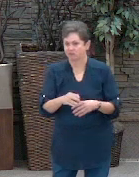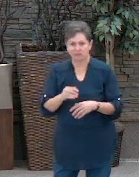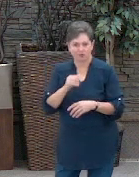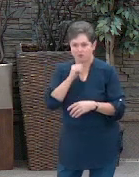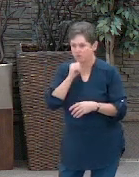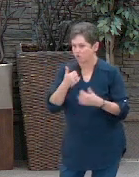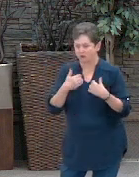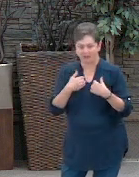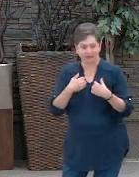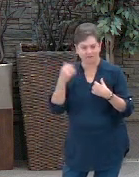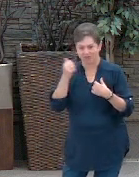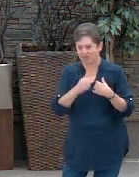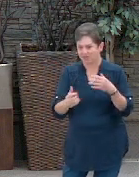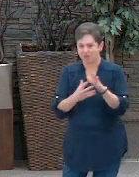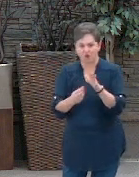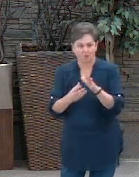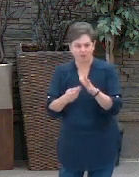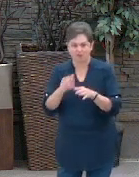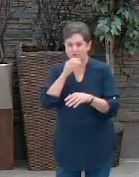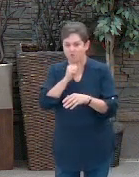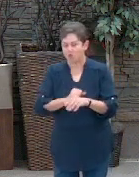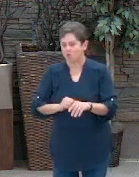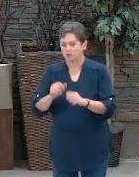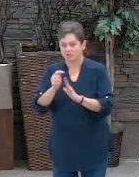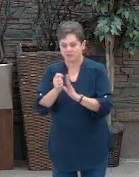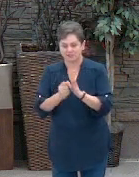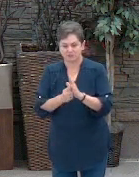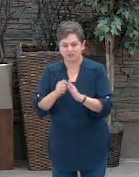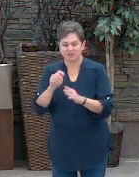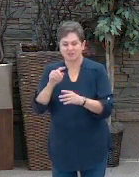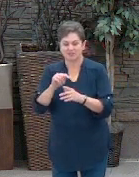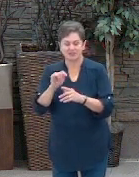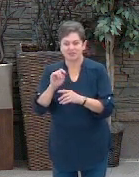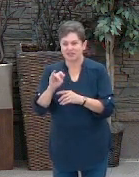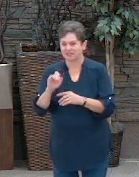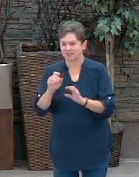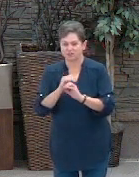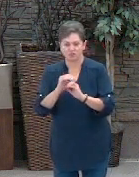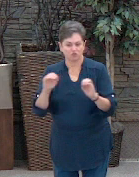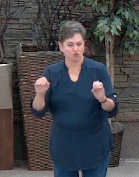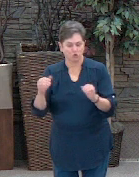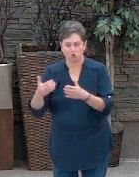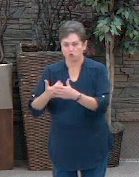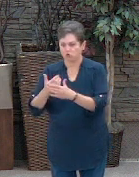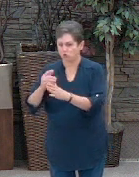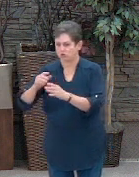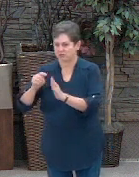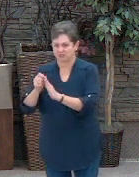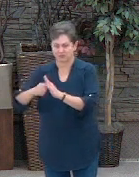have any copies of the Old Testament text. There is no New Testament.